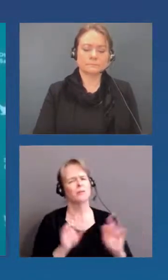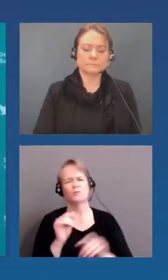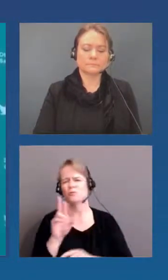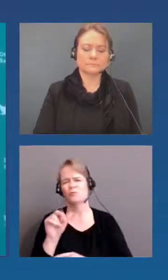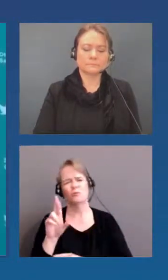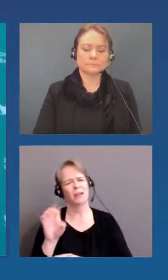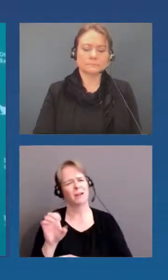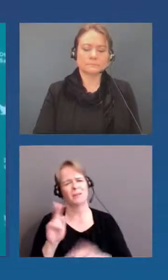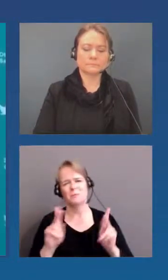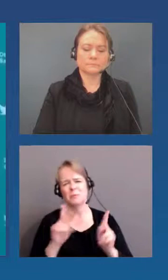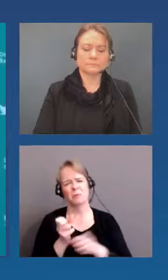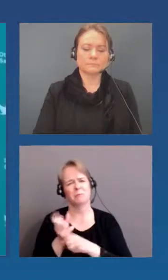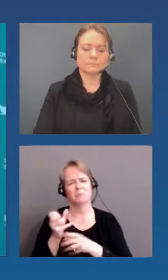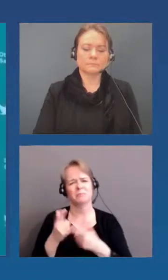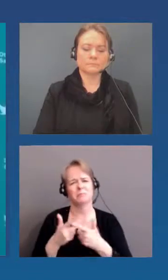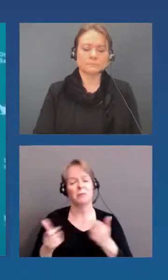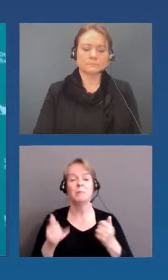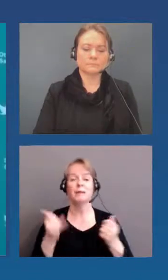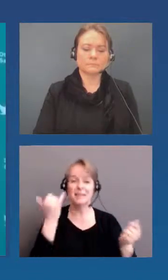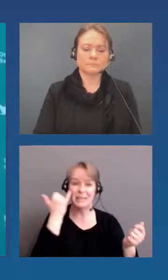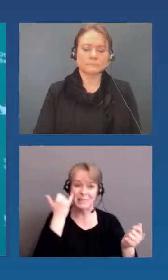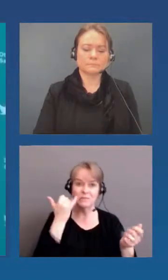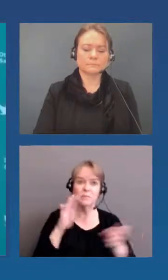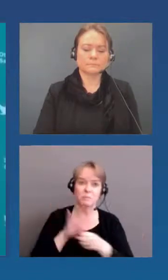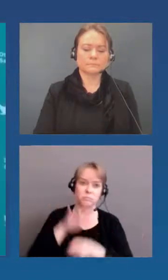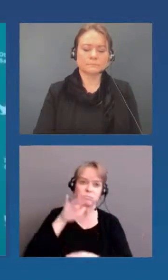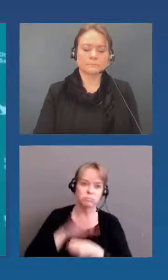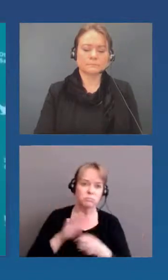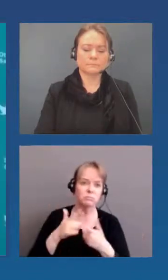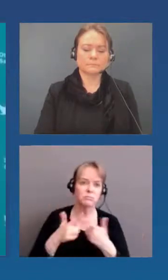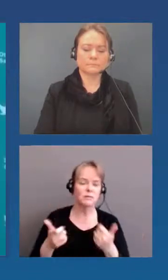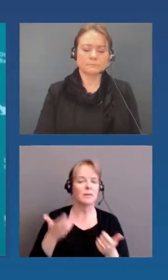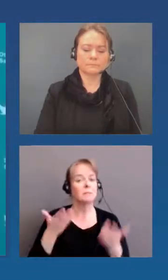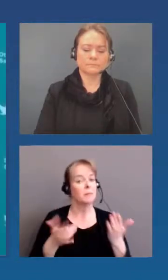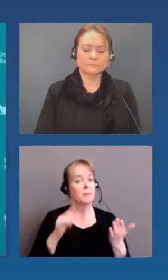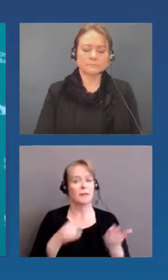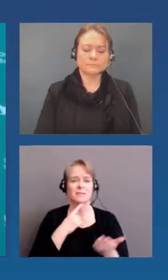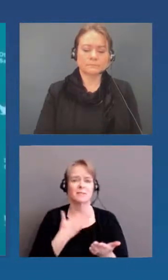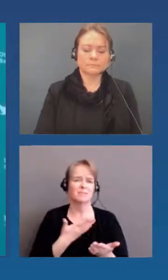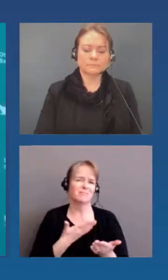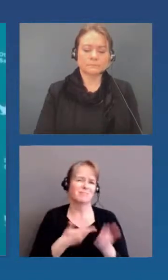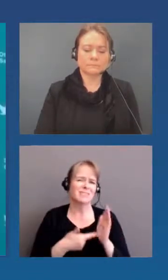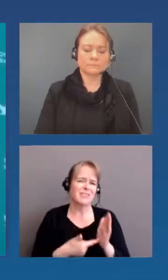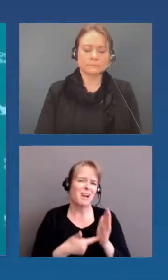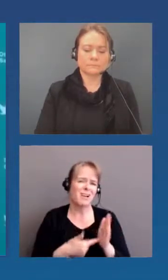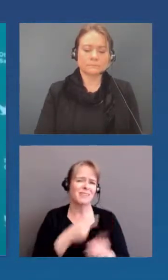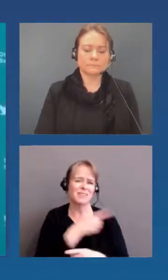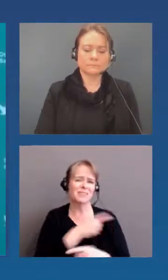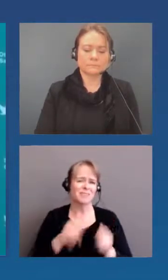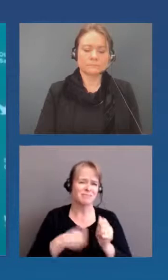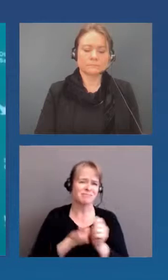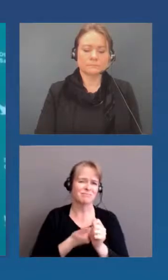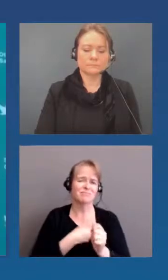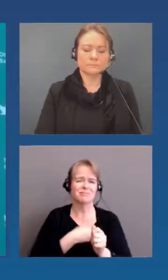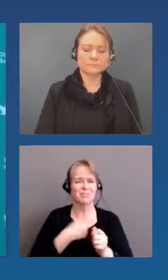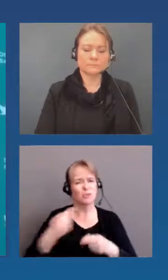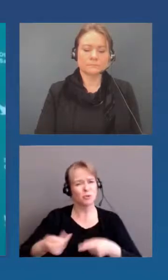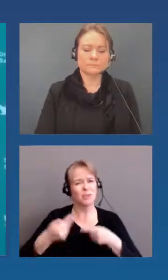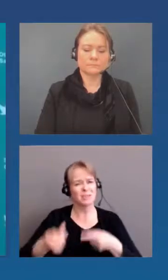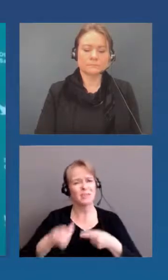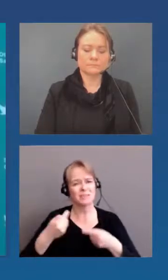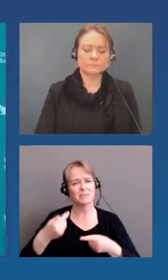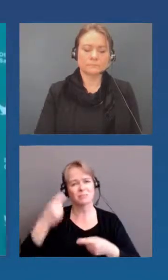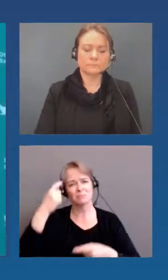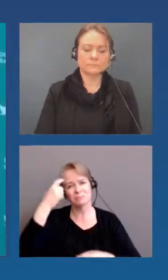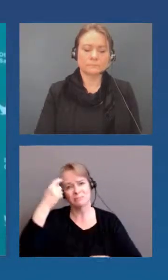sign that people are struggling and they need more support. And so we do want people to